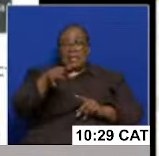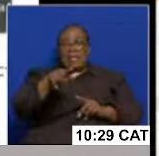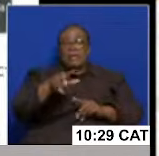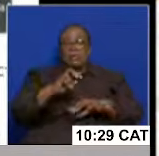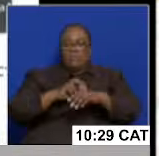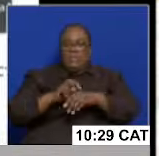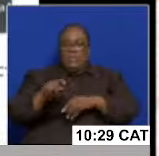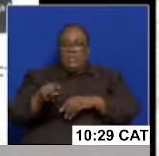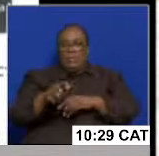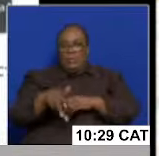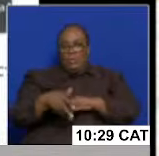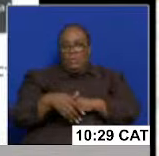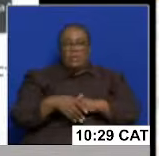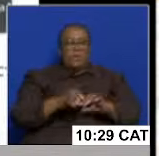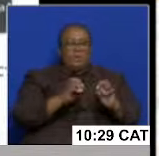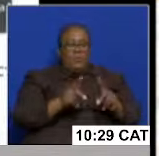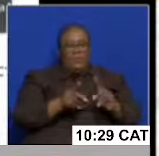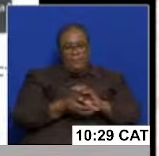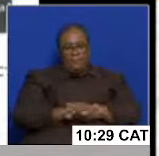Oh, okay. Right.